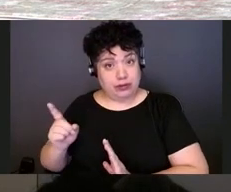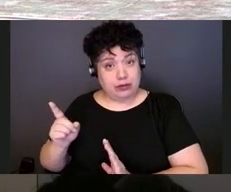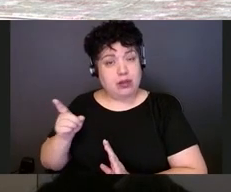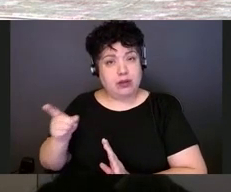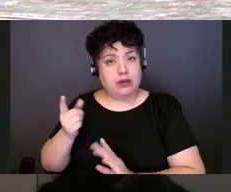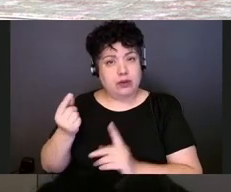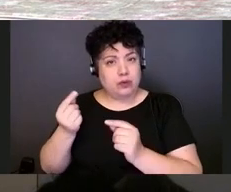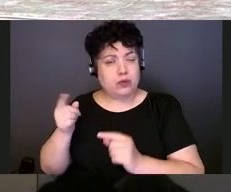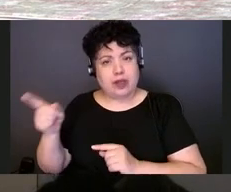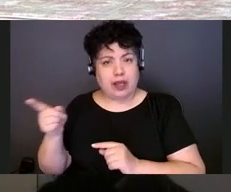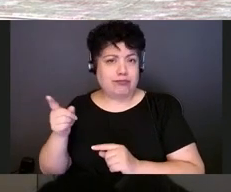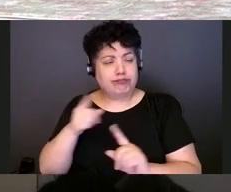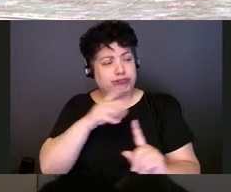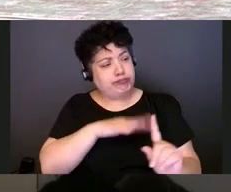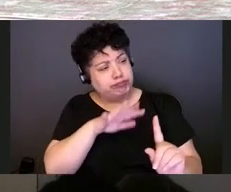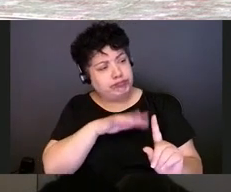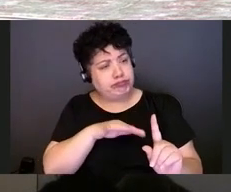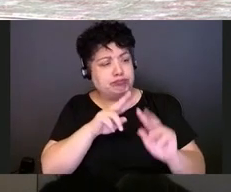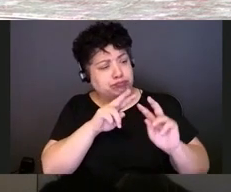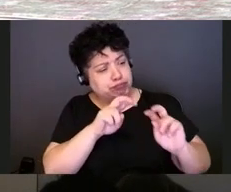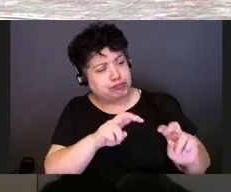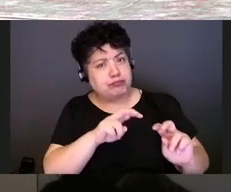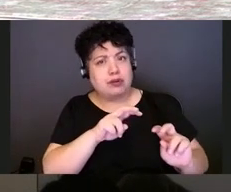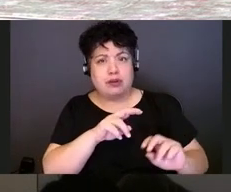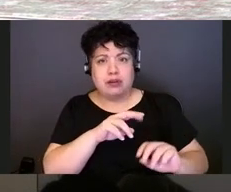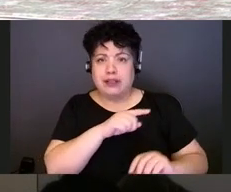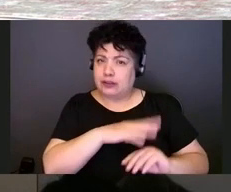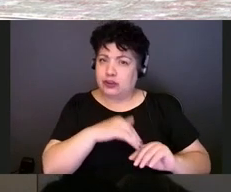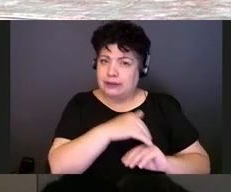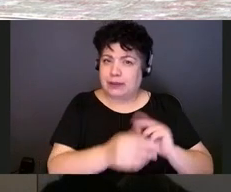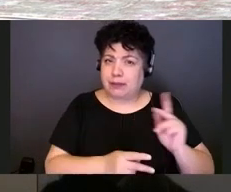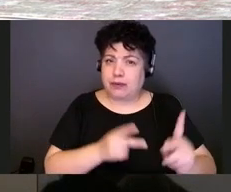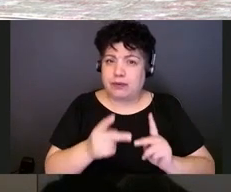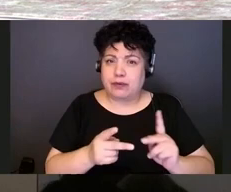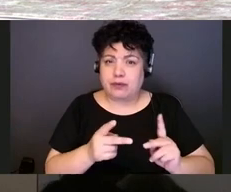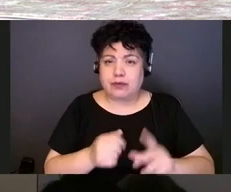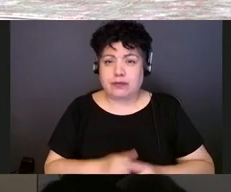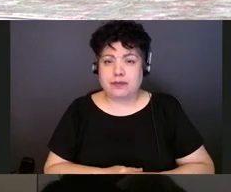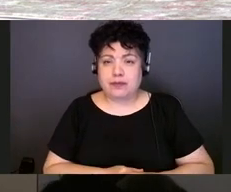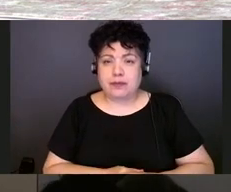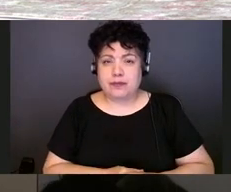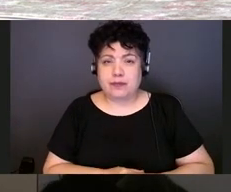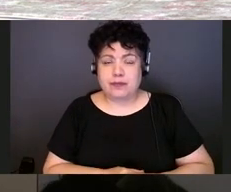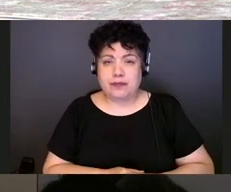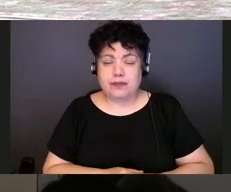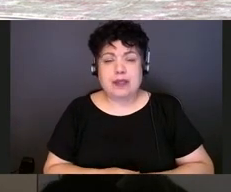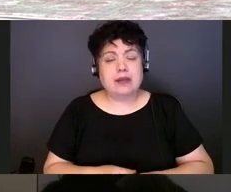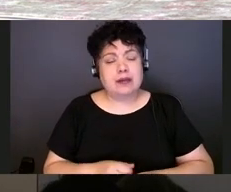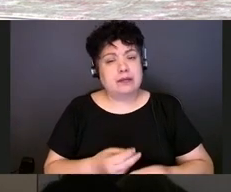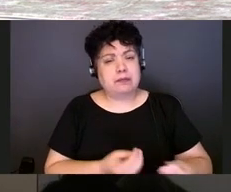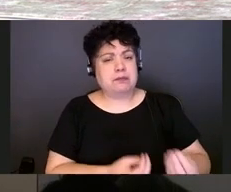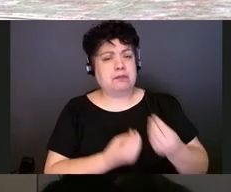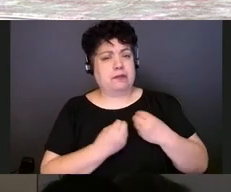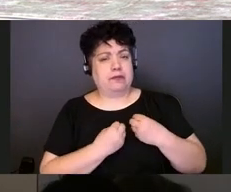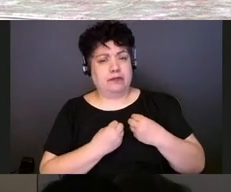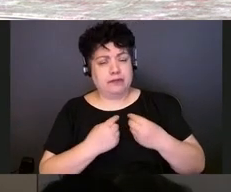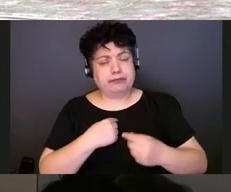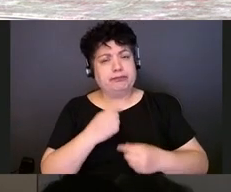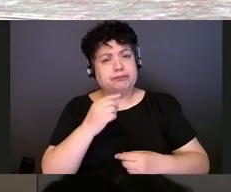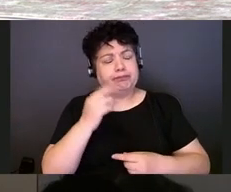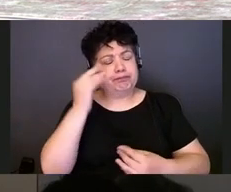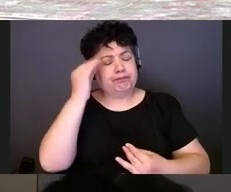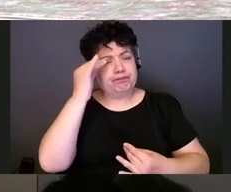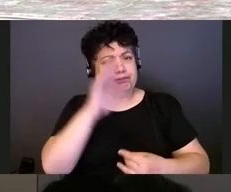as Indigenous yeah. peoples. Yeah. It makes me think about what you were talking about at the end of your talk